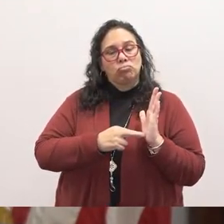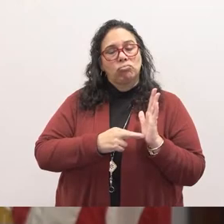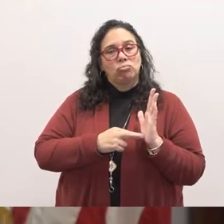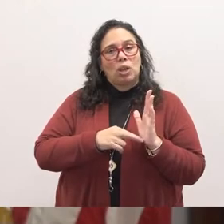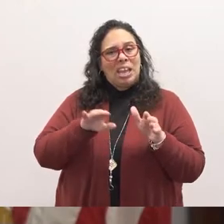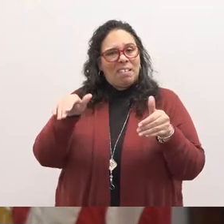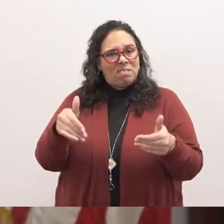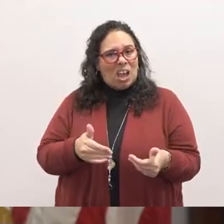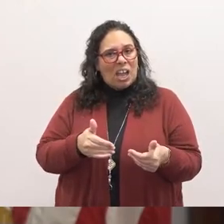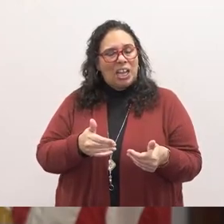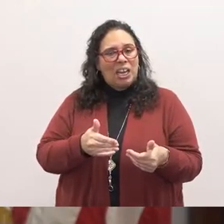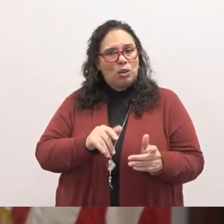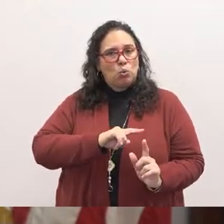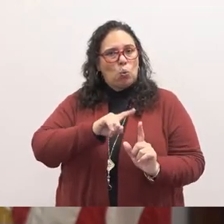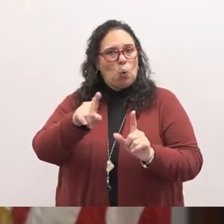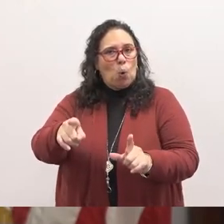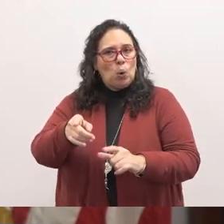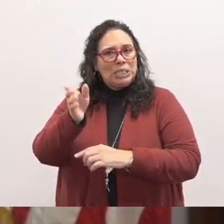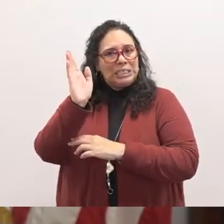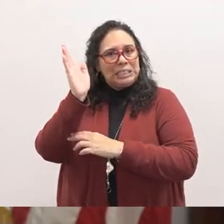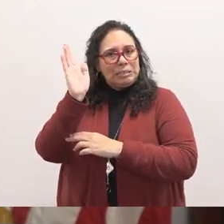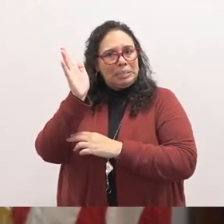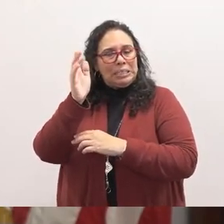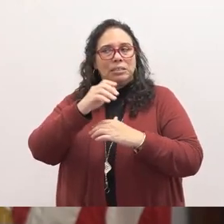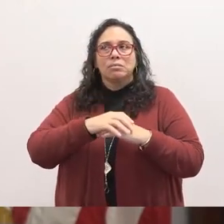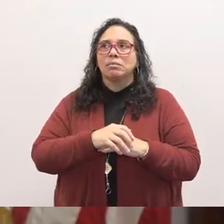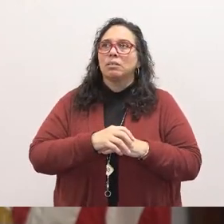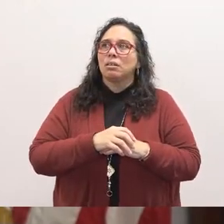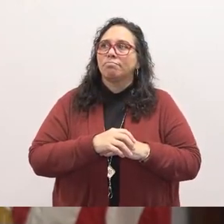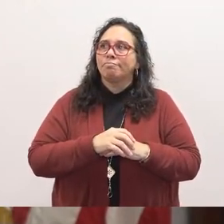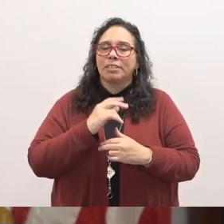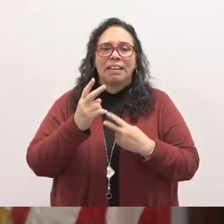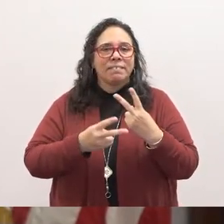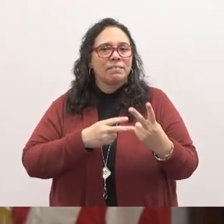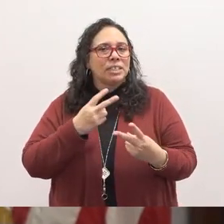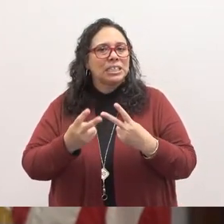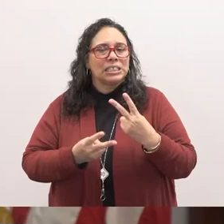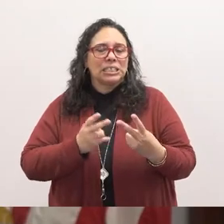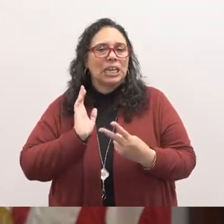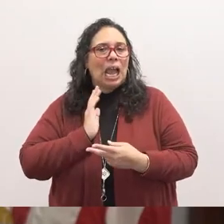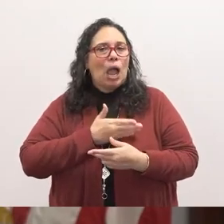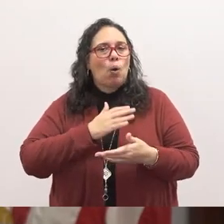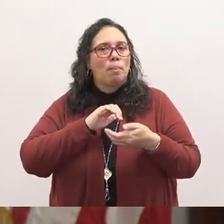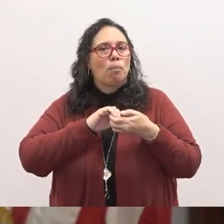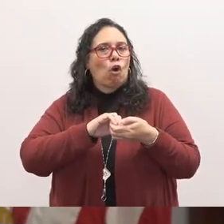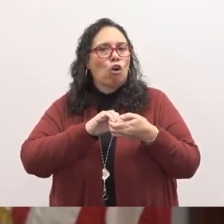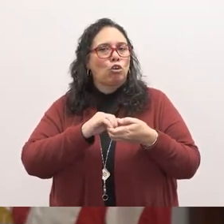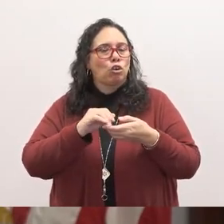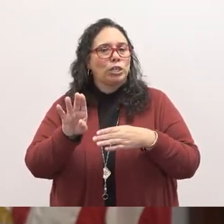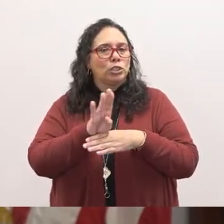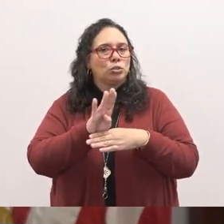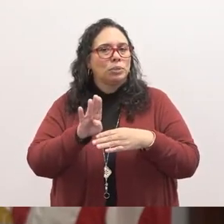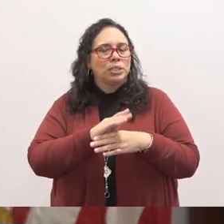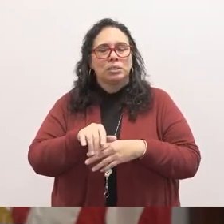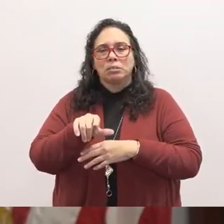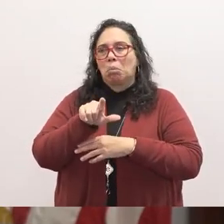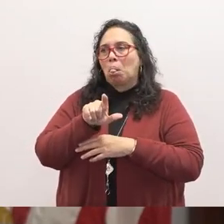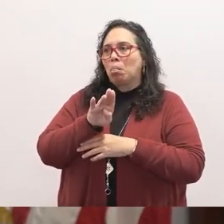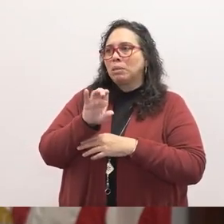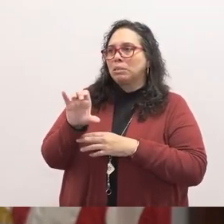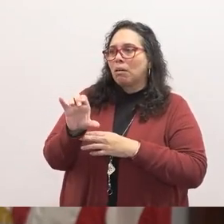speaking engagements, to visit some of our partner institutions, thinking about Long Beach City